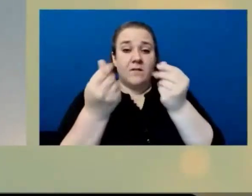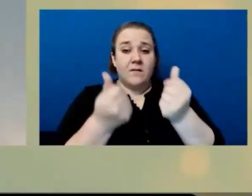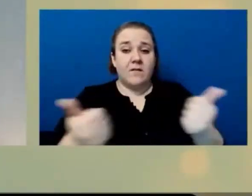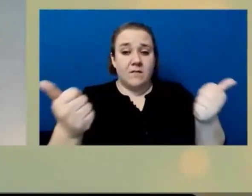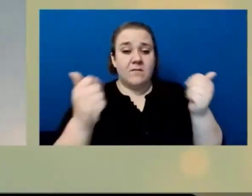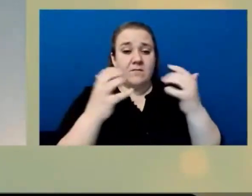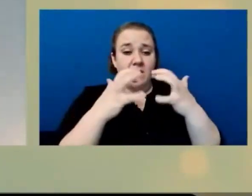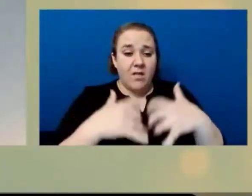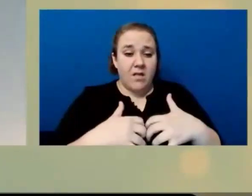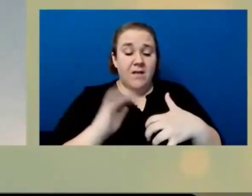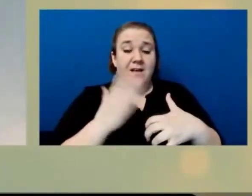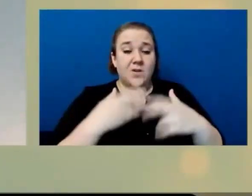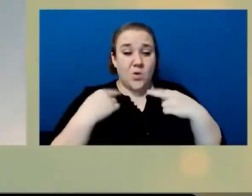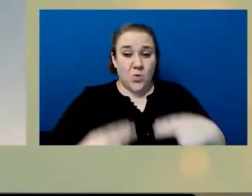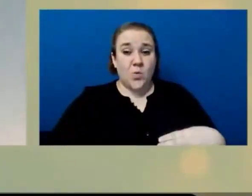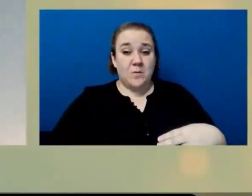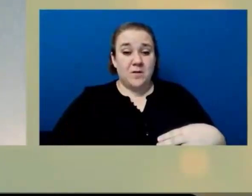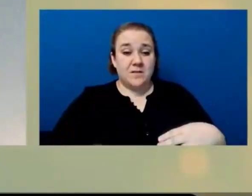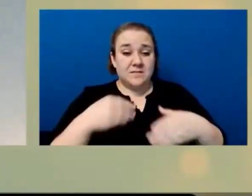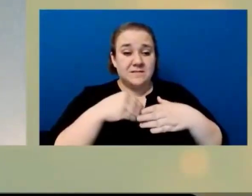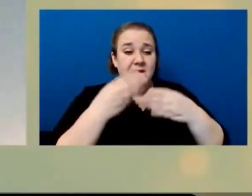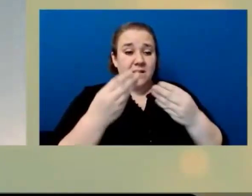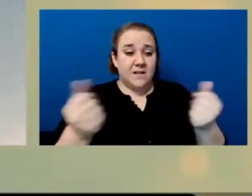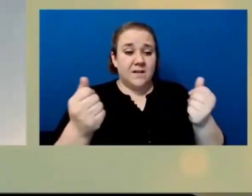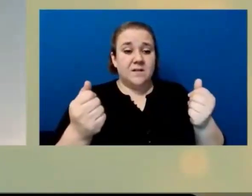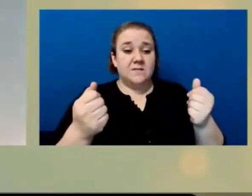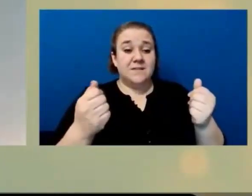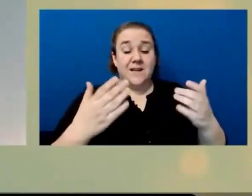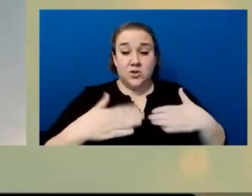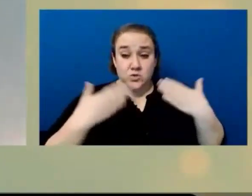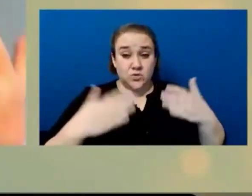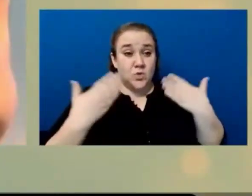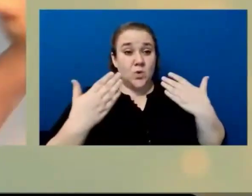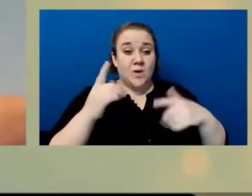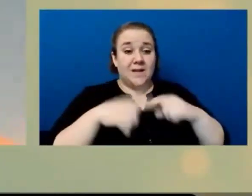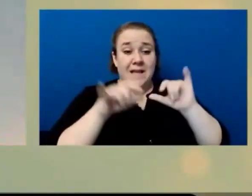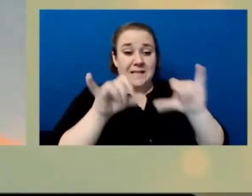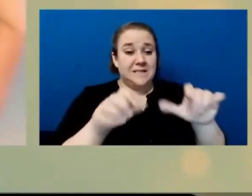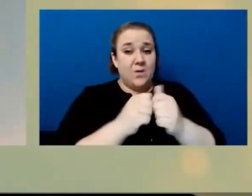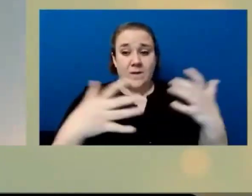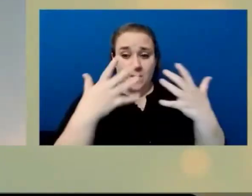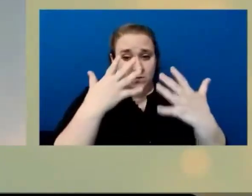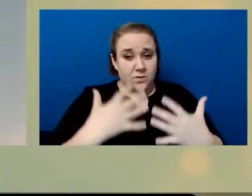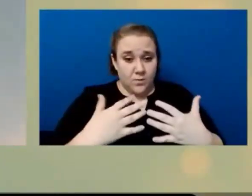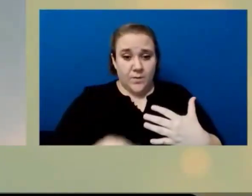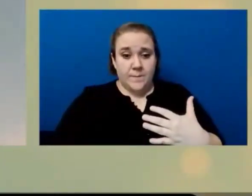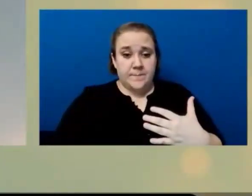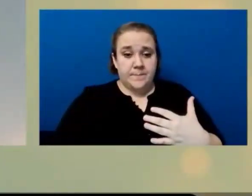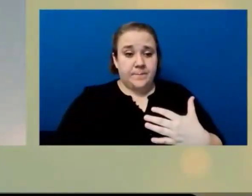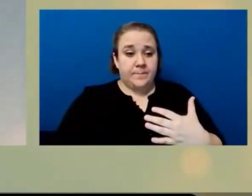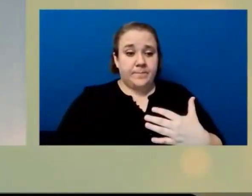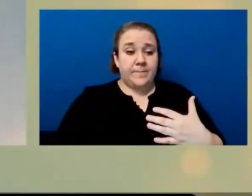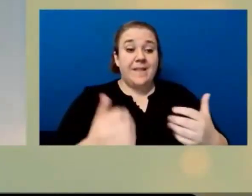lives must have them all. And not just our lives, life on earth must have it